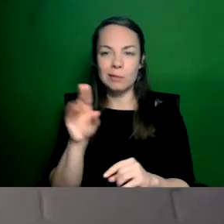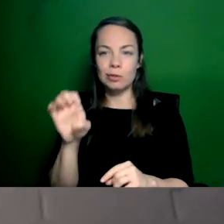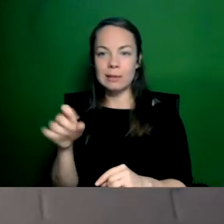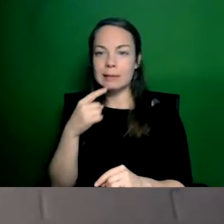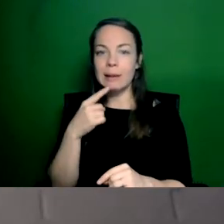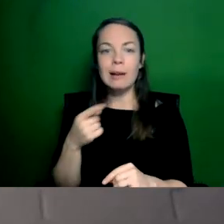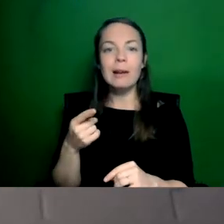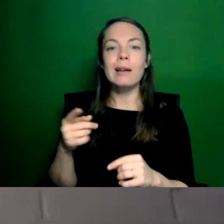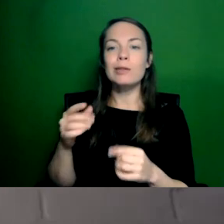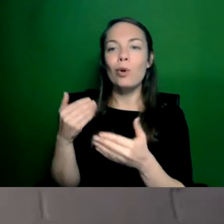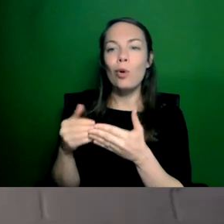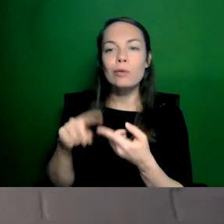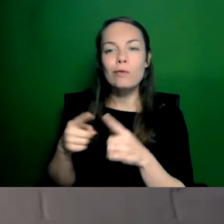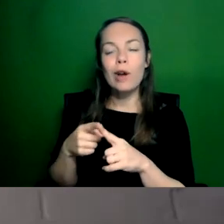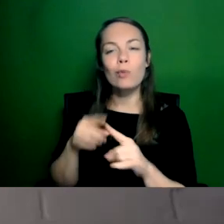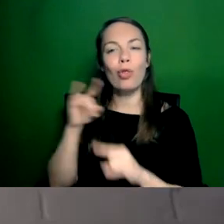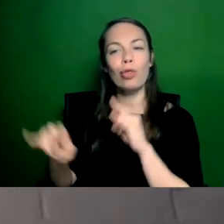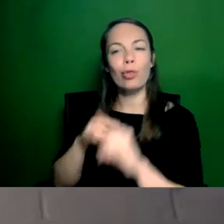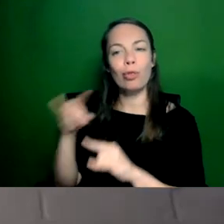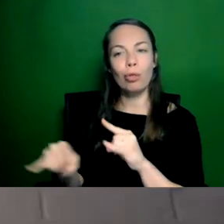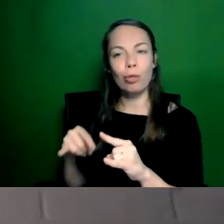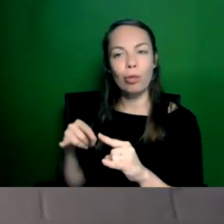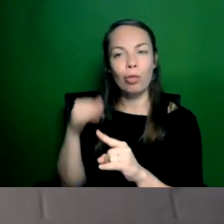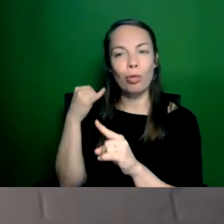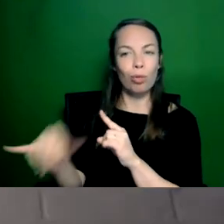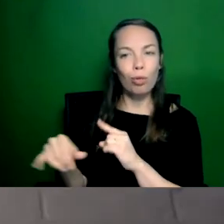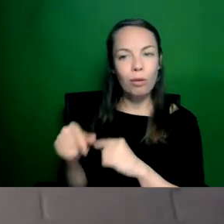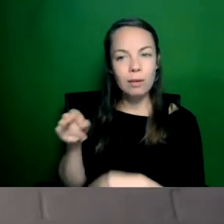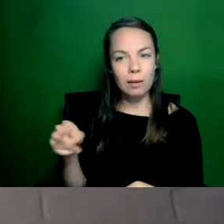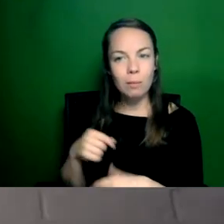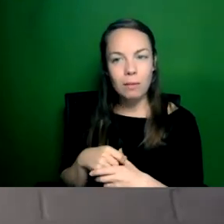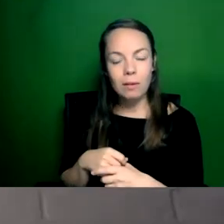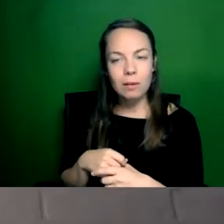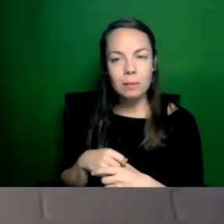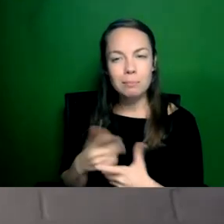those slurs, you know. I think about how